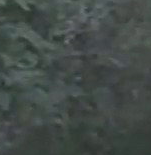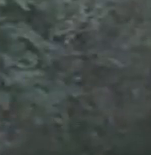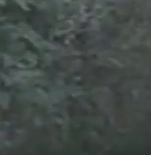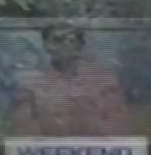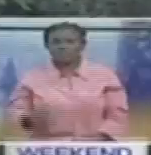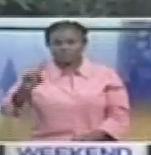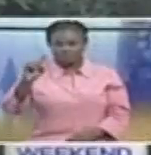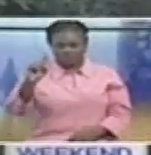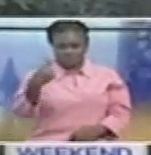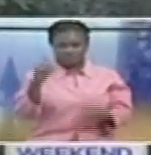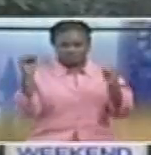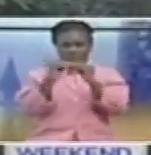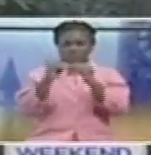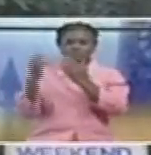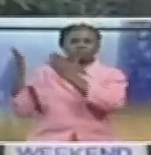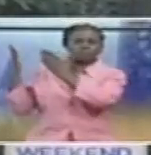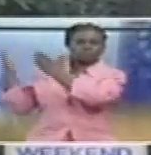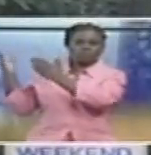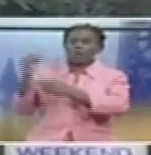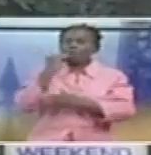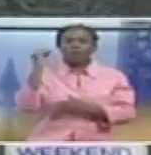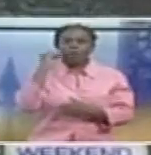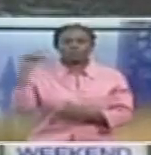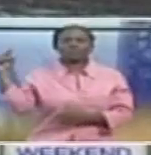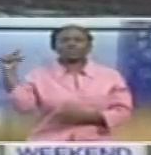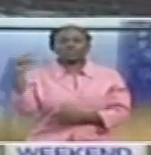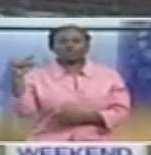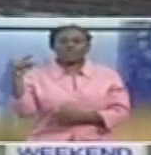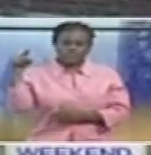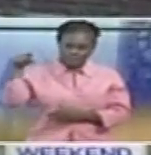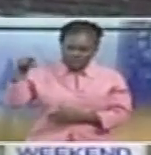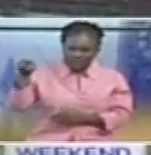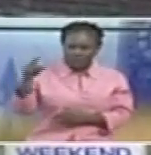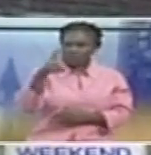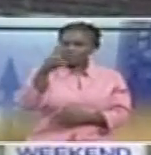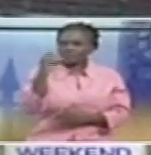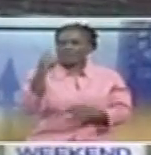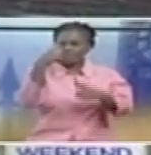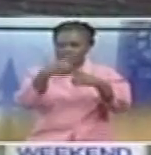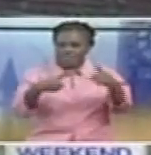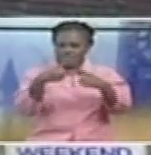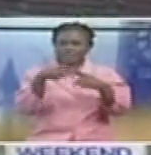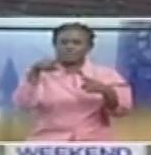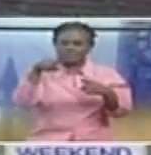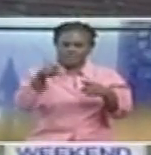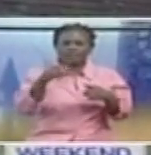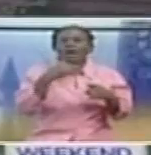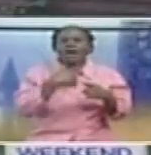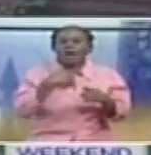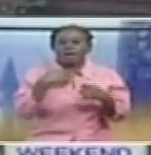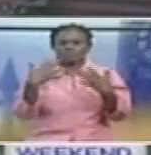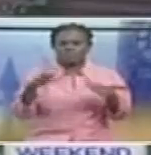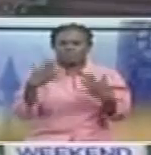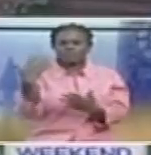The first structure that meets us at the gate is the home of George Karari. George, only 25, built this two-roomed house with his bare